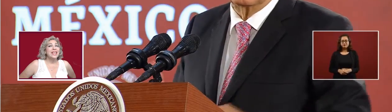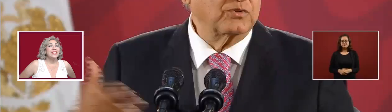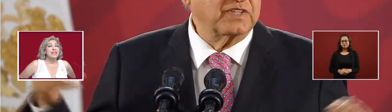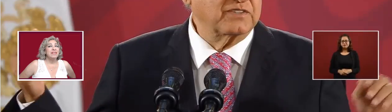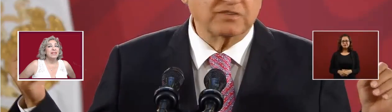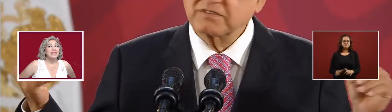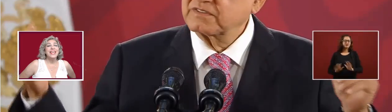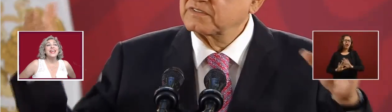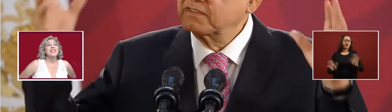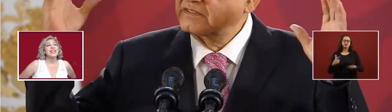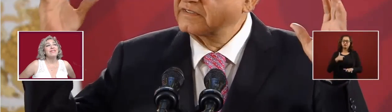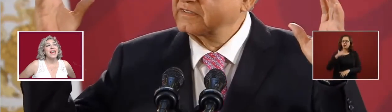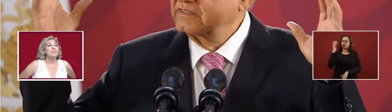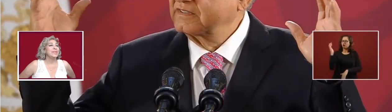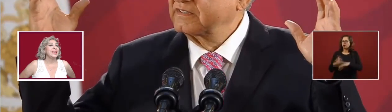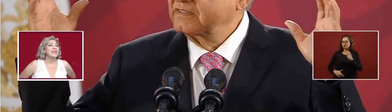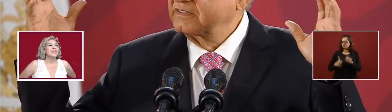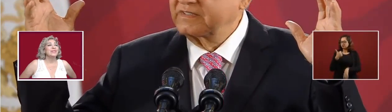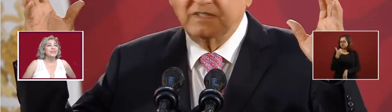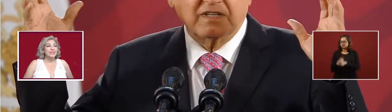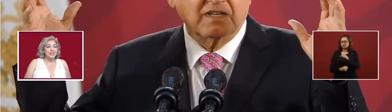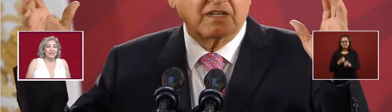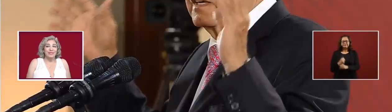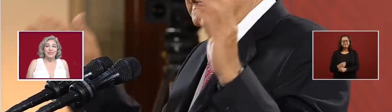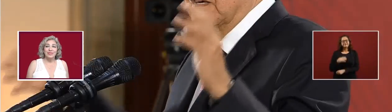and then I'll leave happily